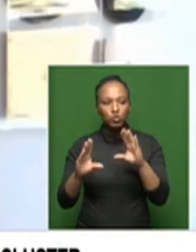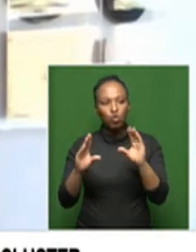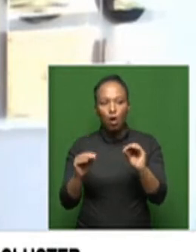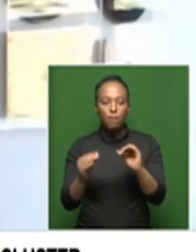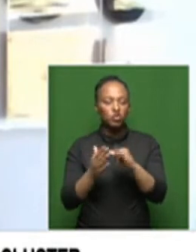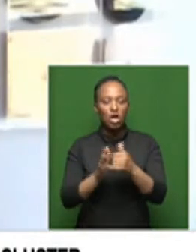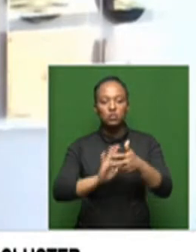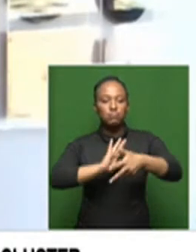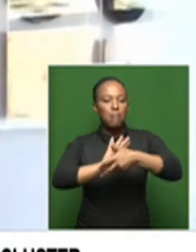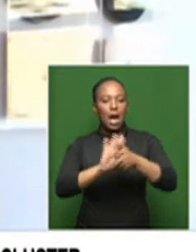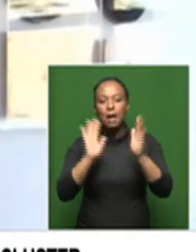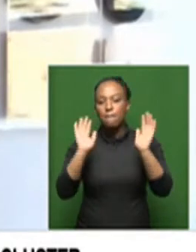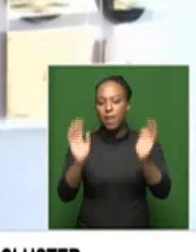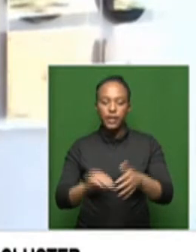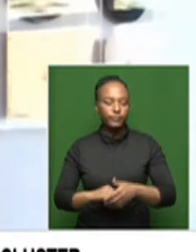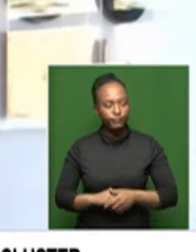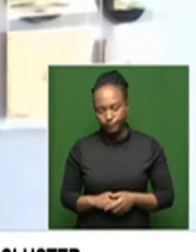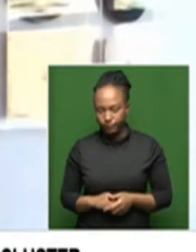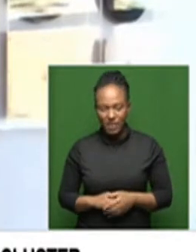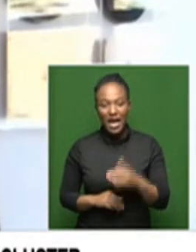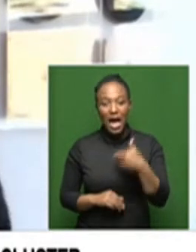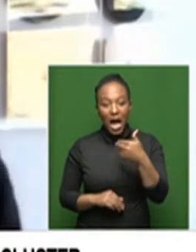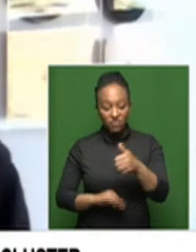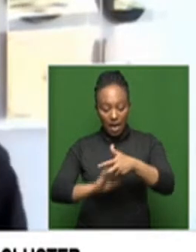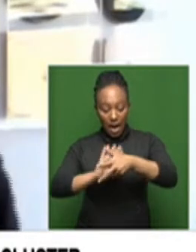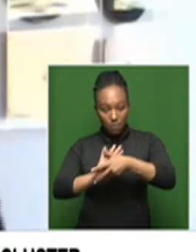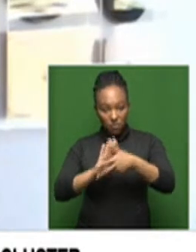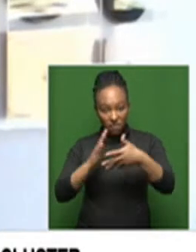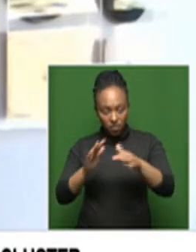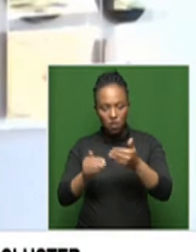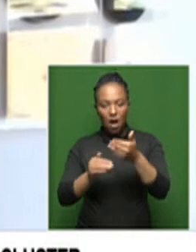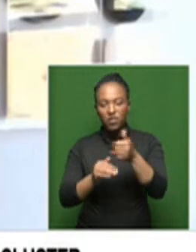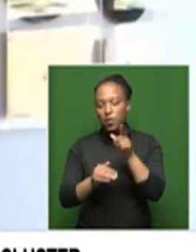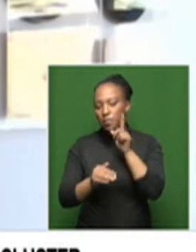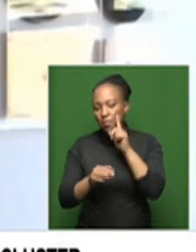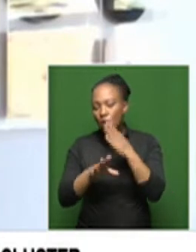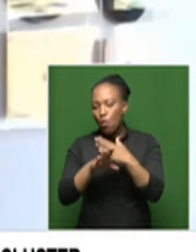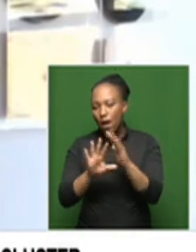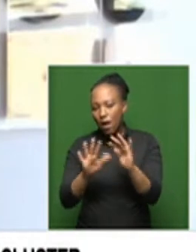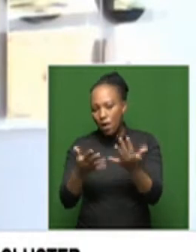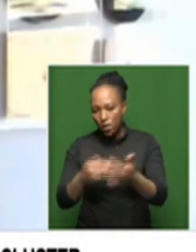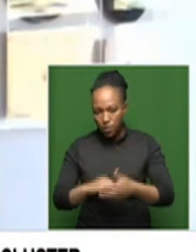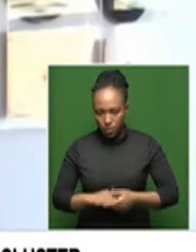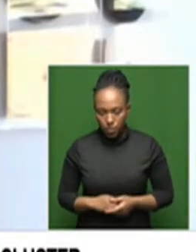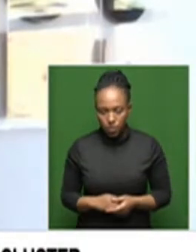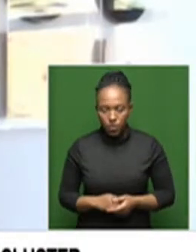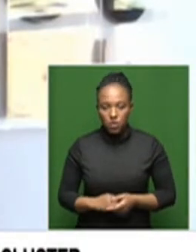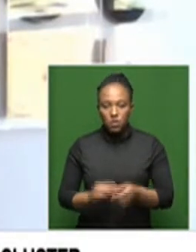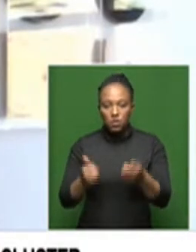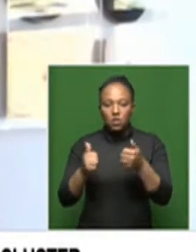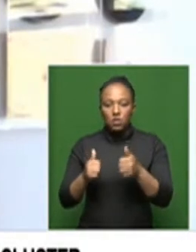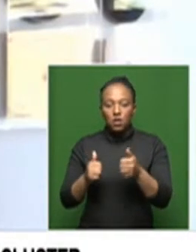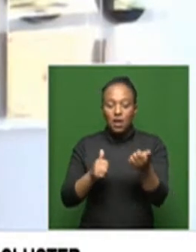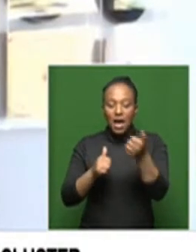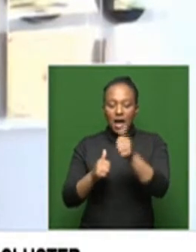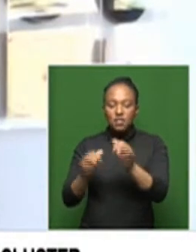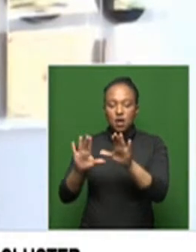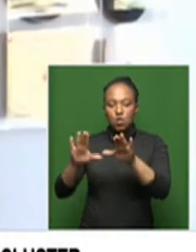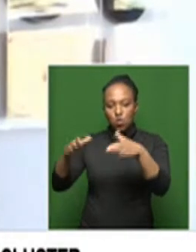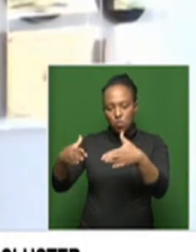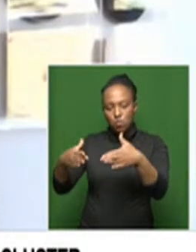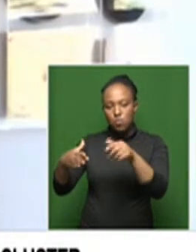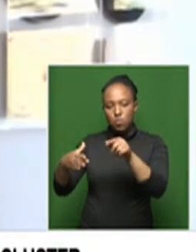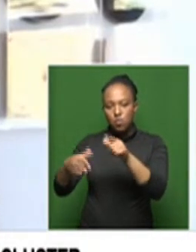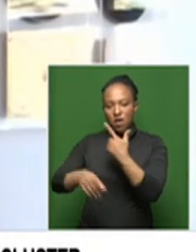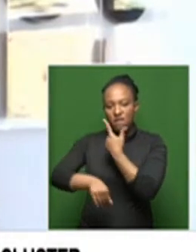approval. The regulator will be continuing to monitor effectiveness. And lastly, there's another group that's very important, the